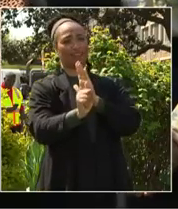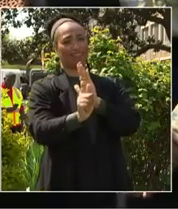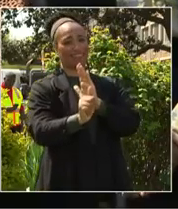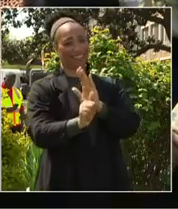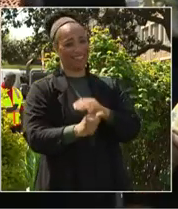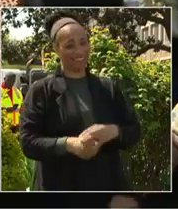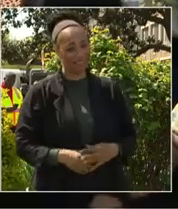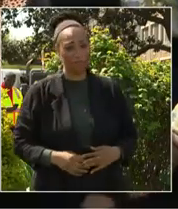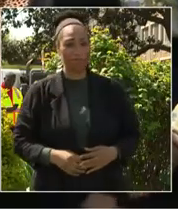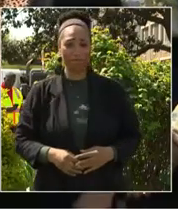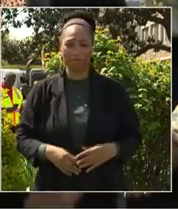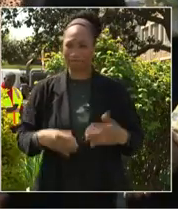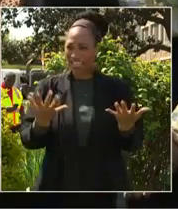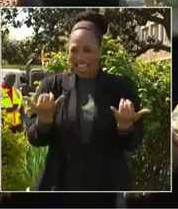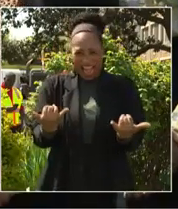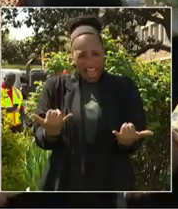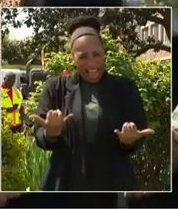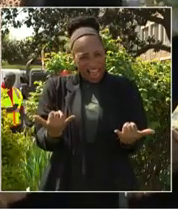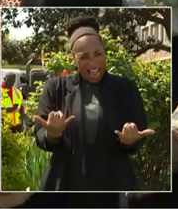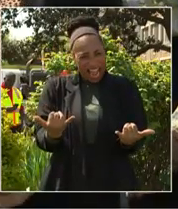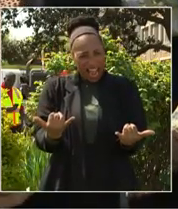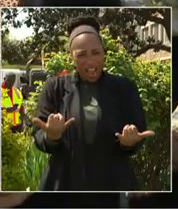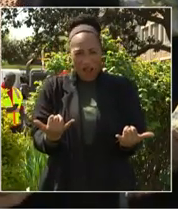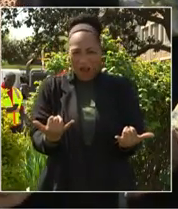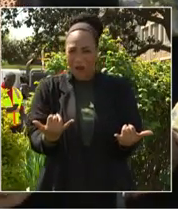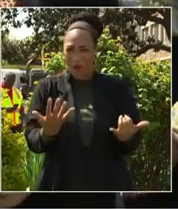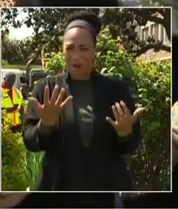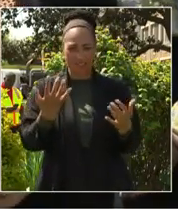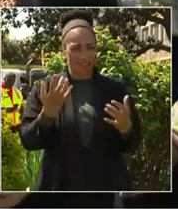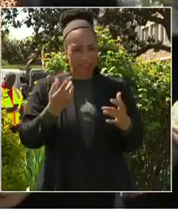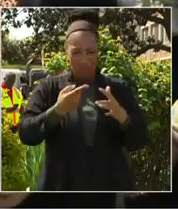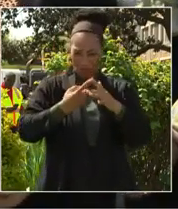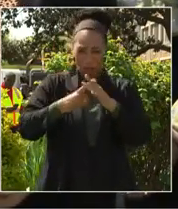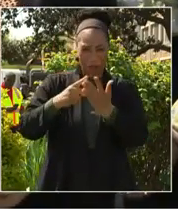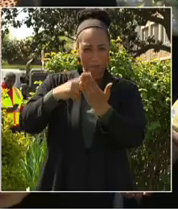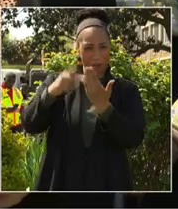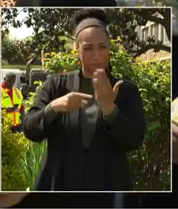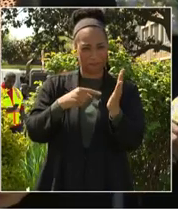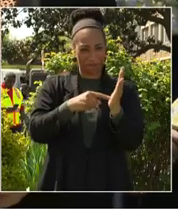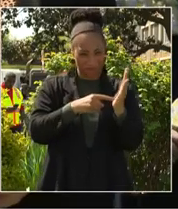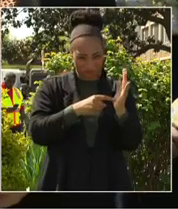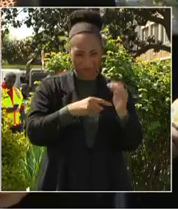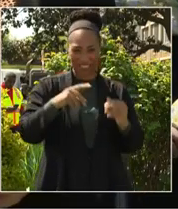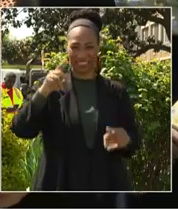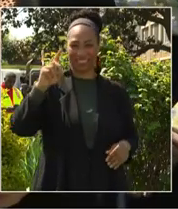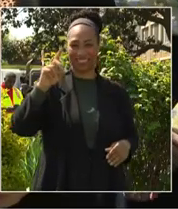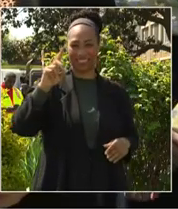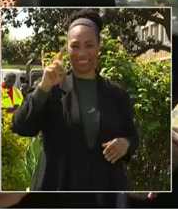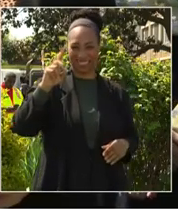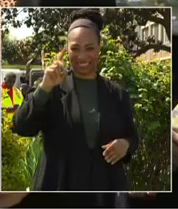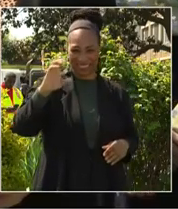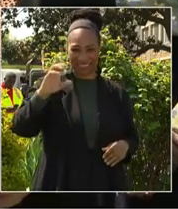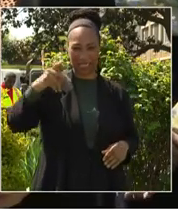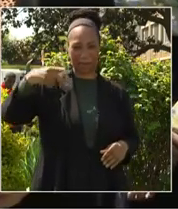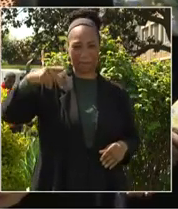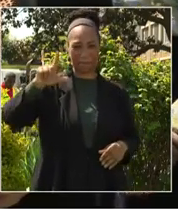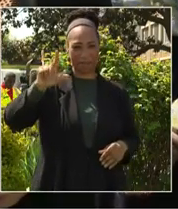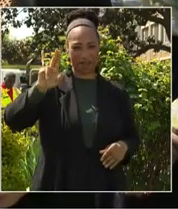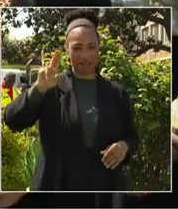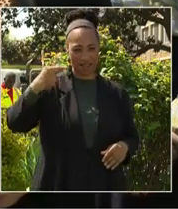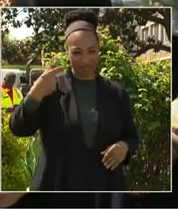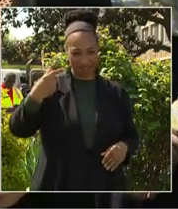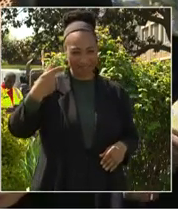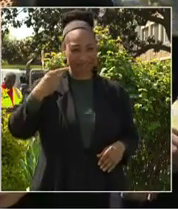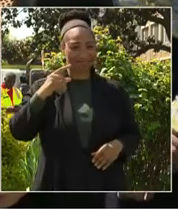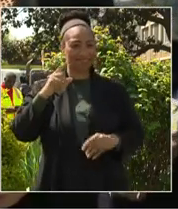our DC Plug initiative, Capital Grid, where we just energized the Harvard substation the end of 2024.